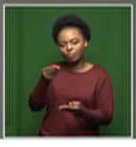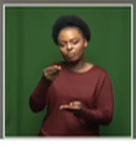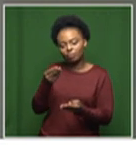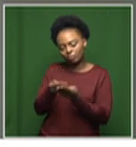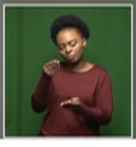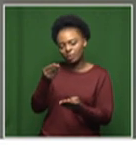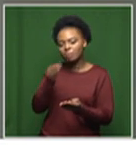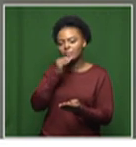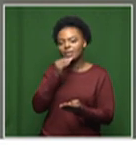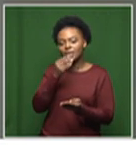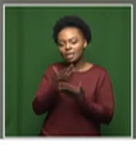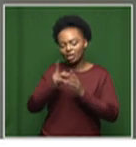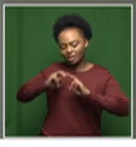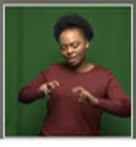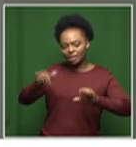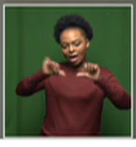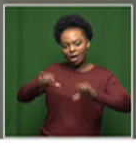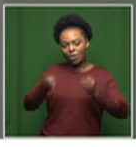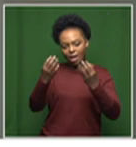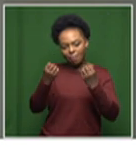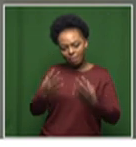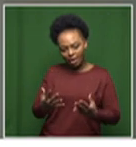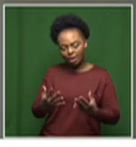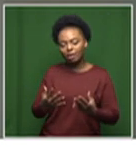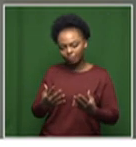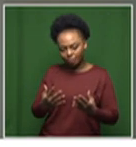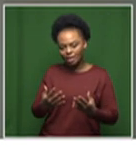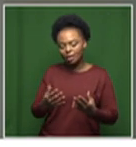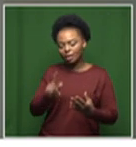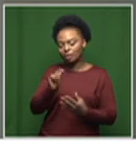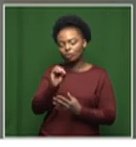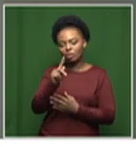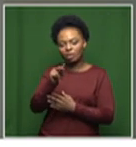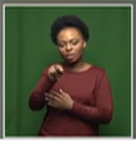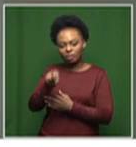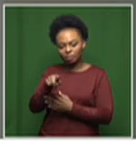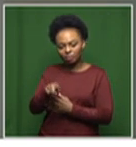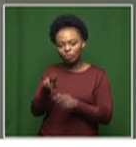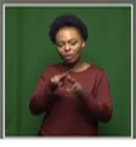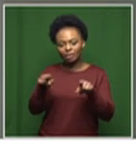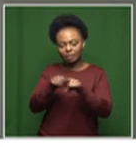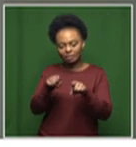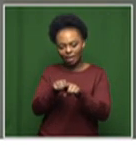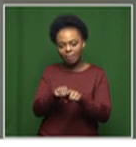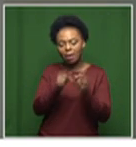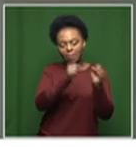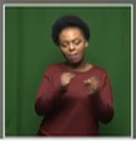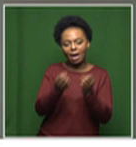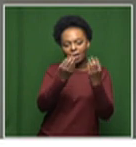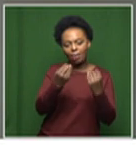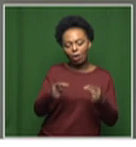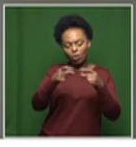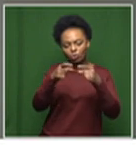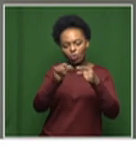takes your account number and turns it into a digital token. The token is not the same as the actual number on your card,